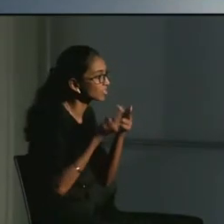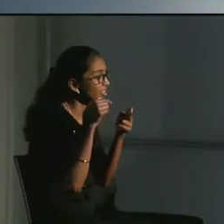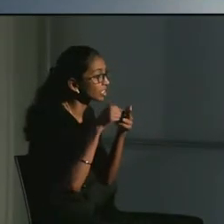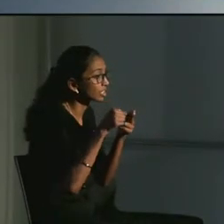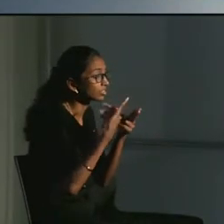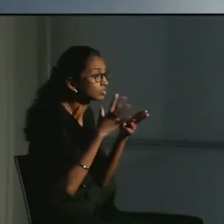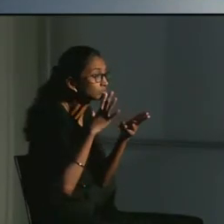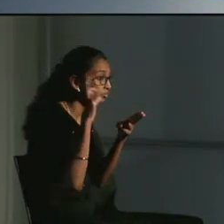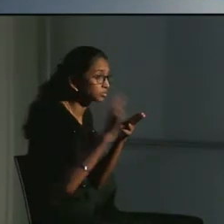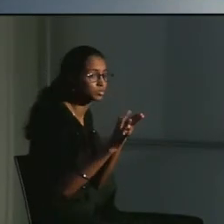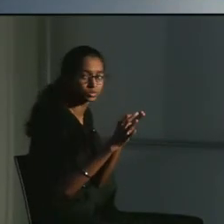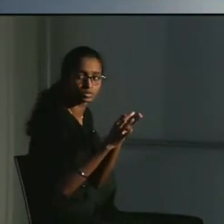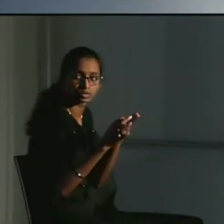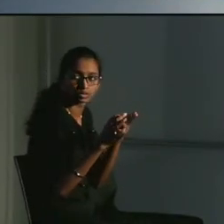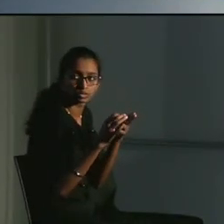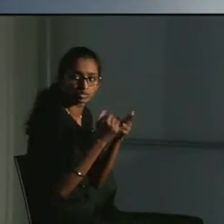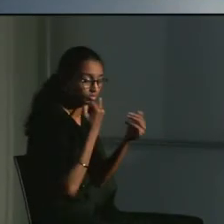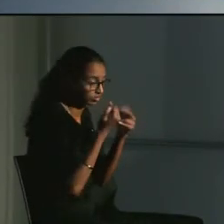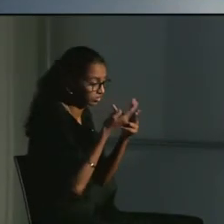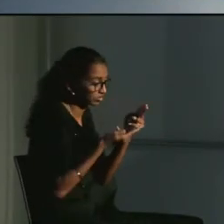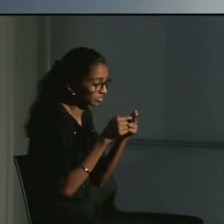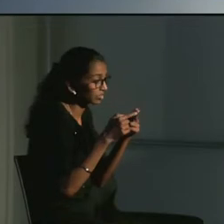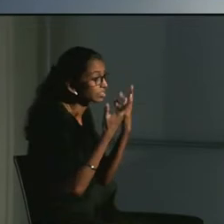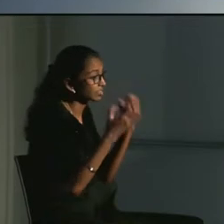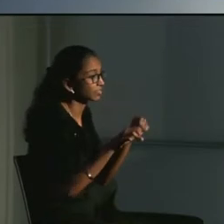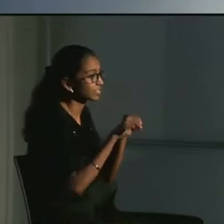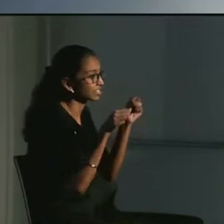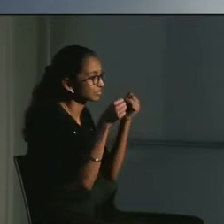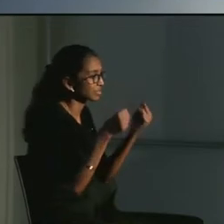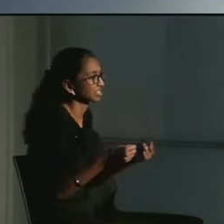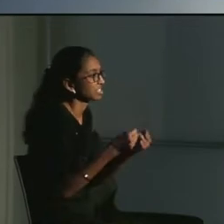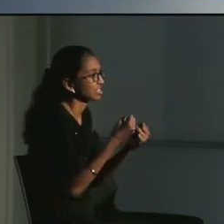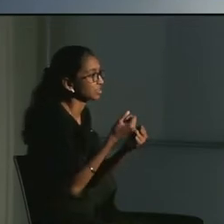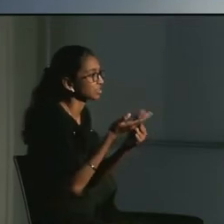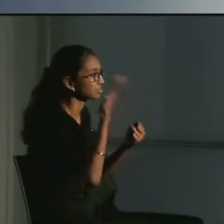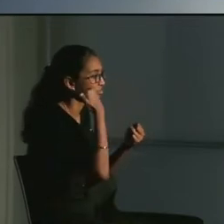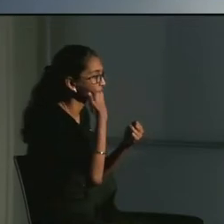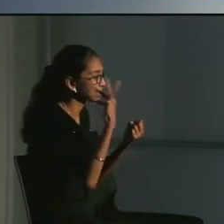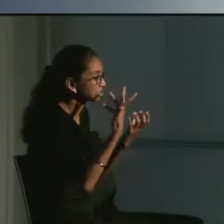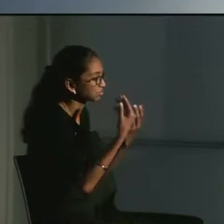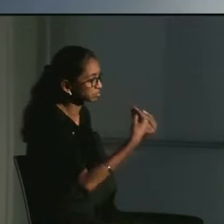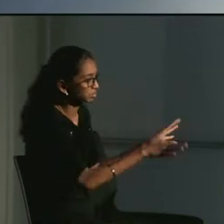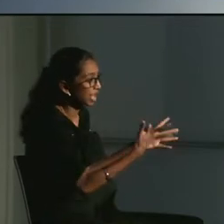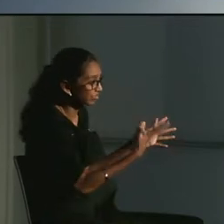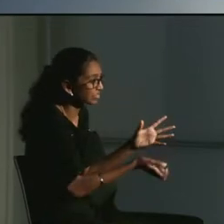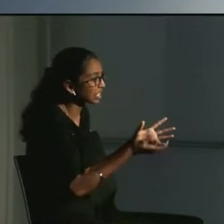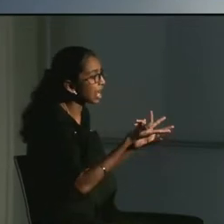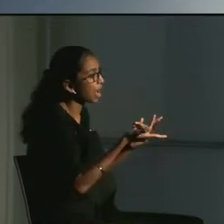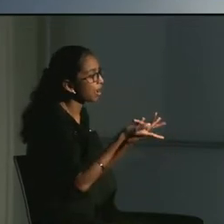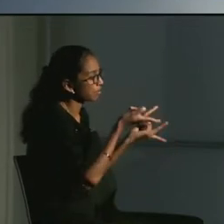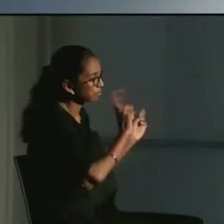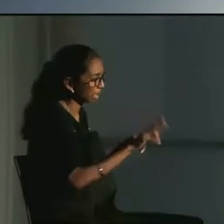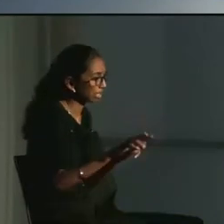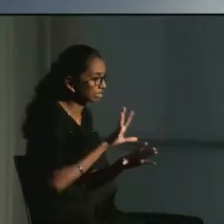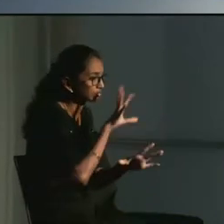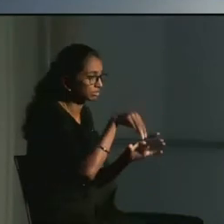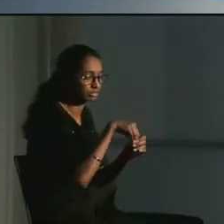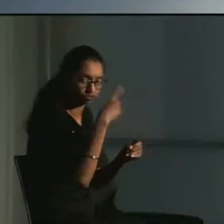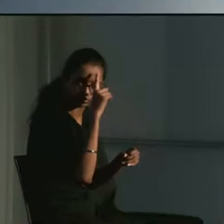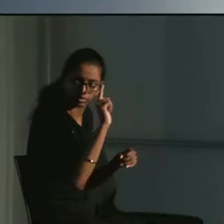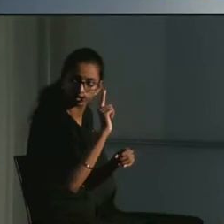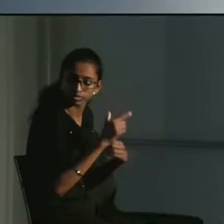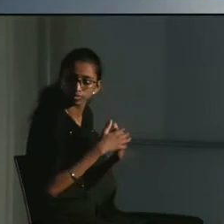really stories that have been systematically left out of the main so-called dominant